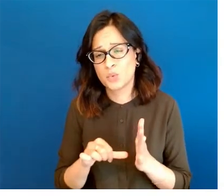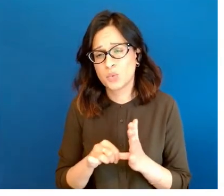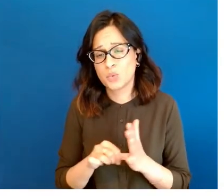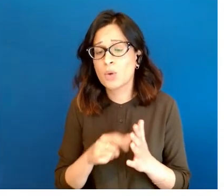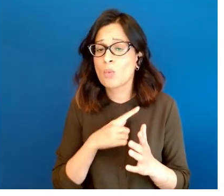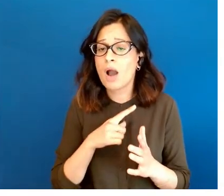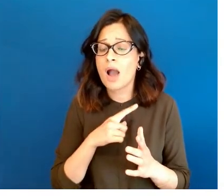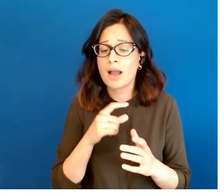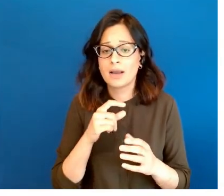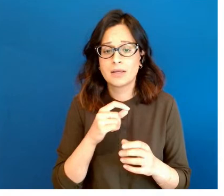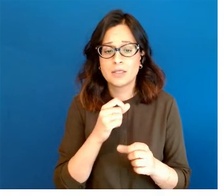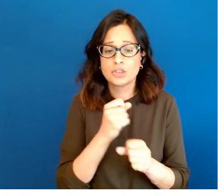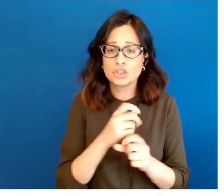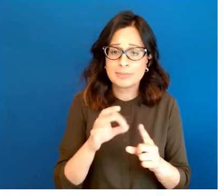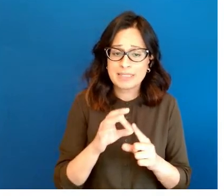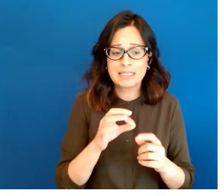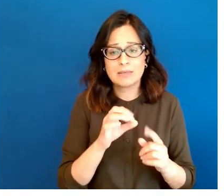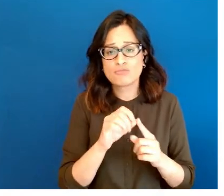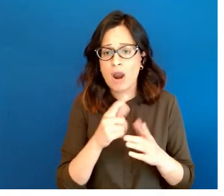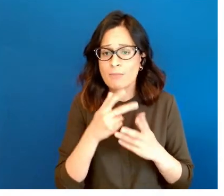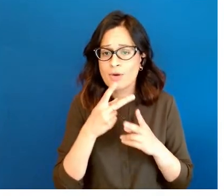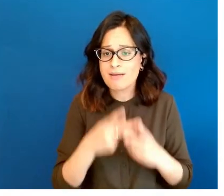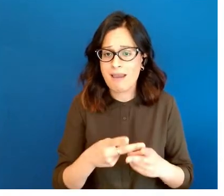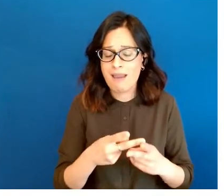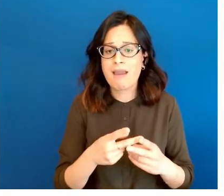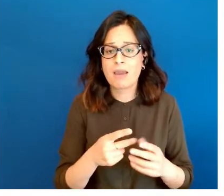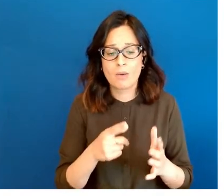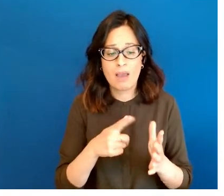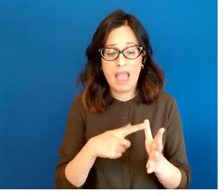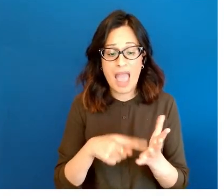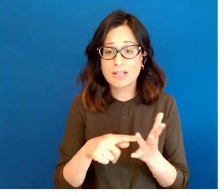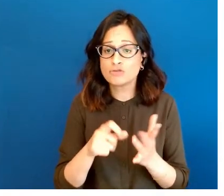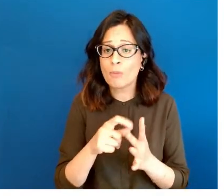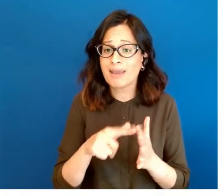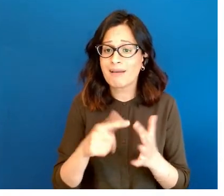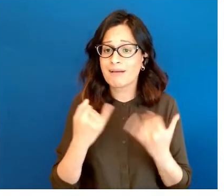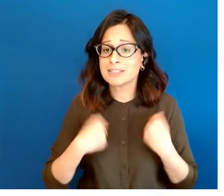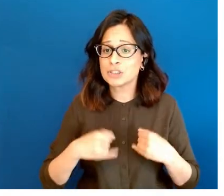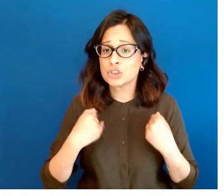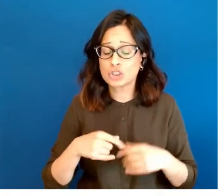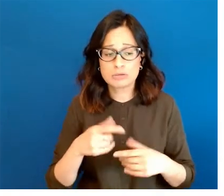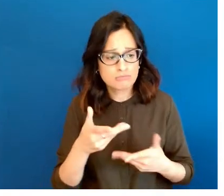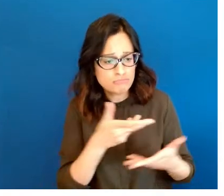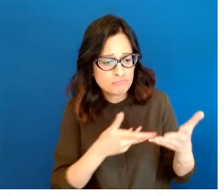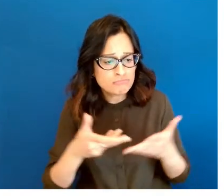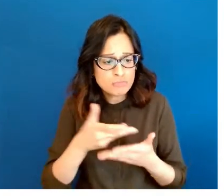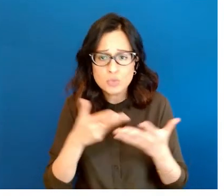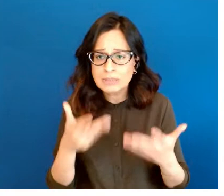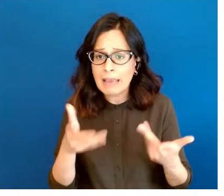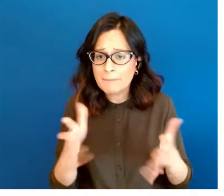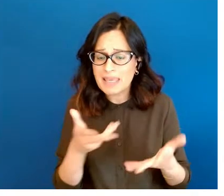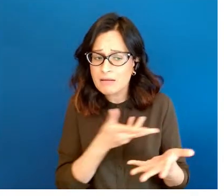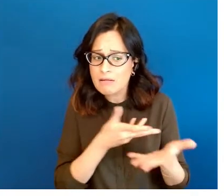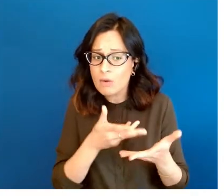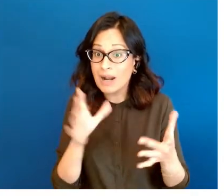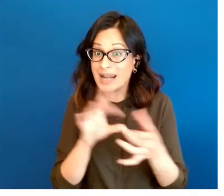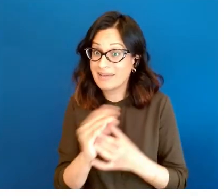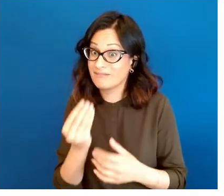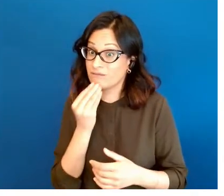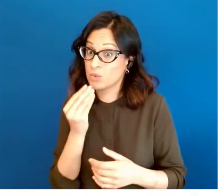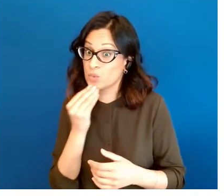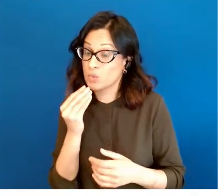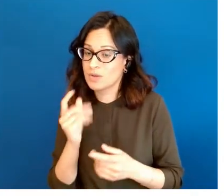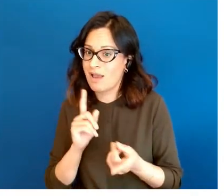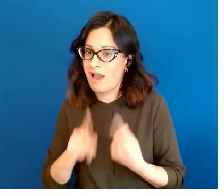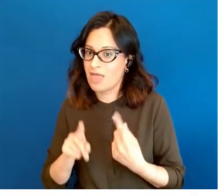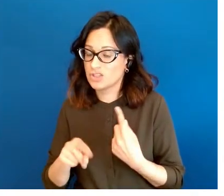see large numbers of patients with the atopic conditions that we have discussed today. With food allergy is actually a pretty common one